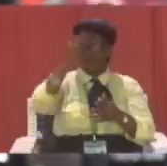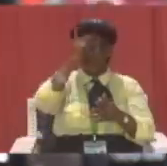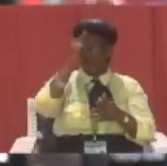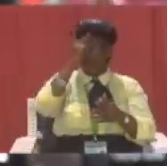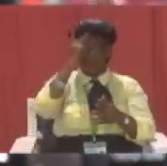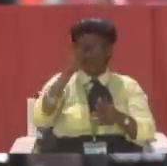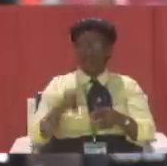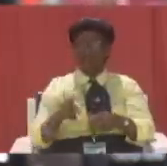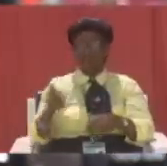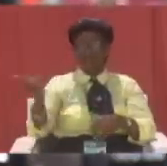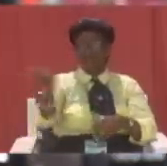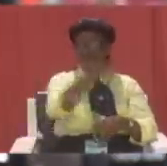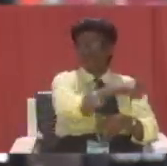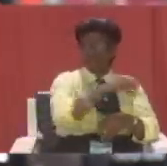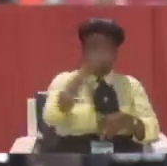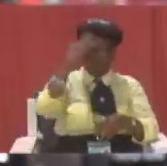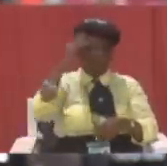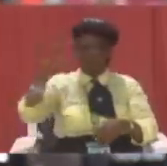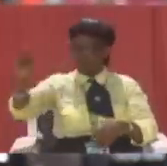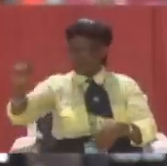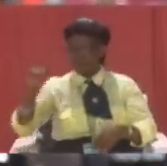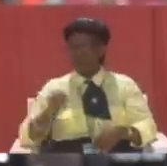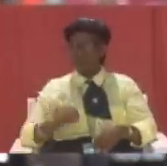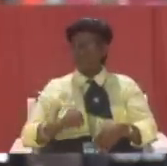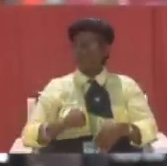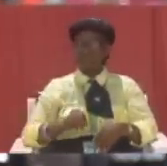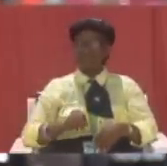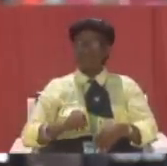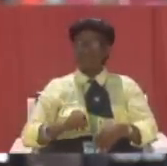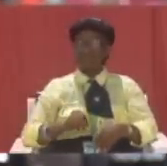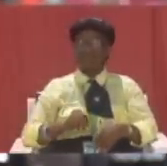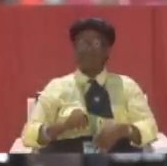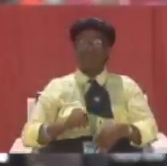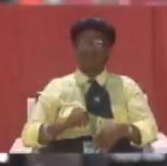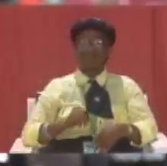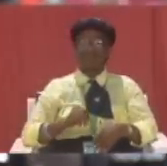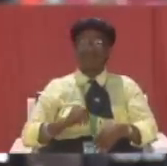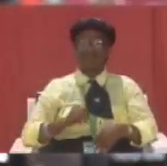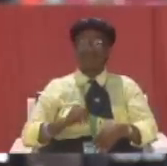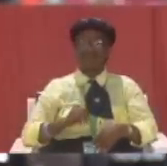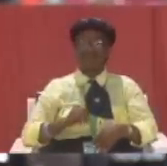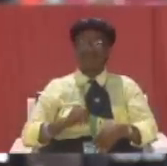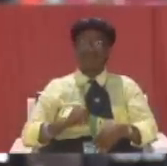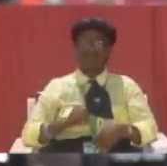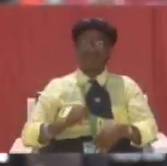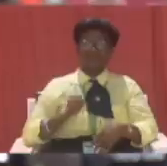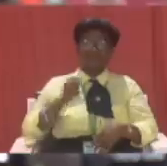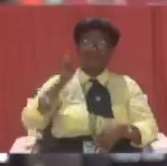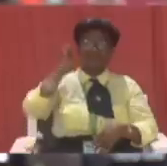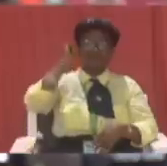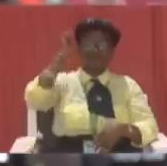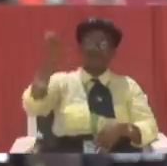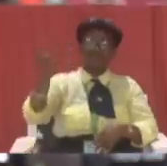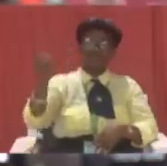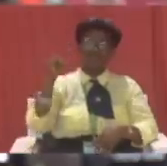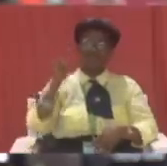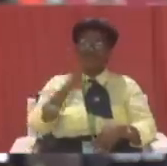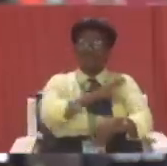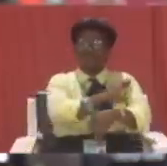You know him. In the cave of Adullam, he was captain